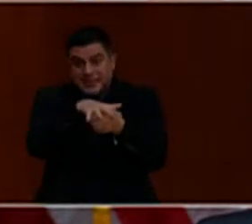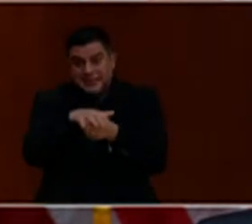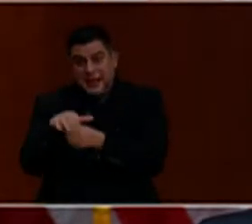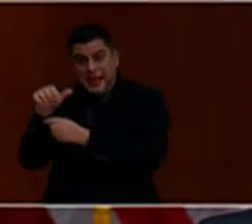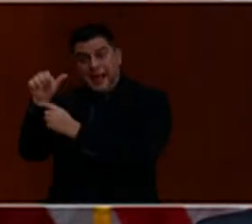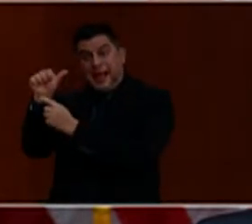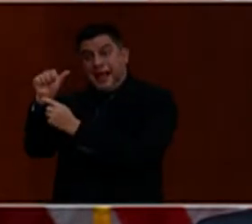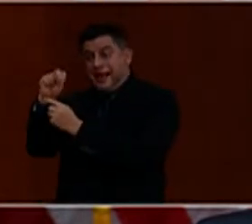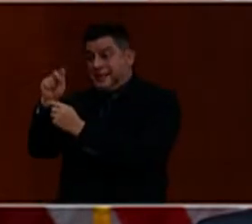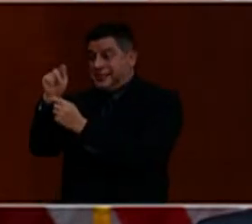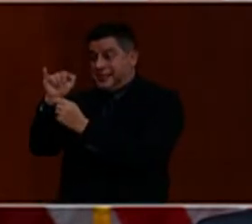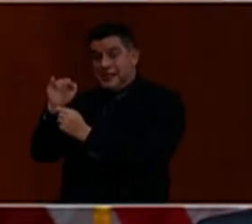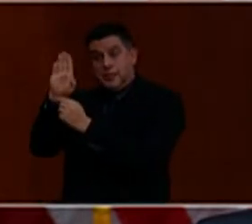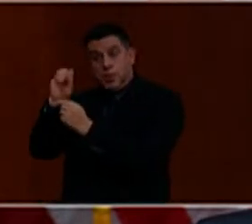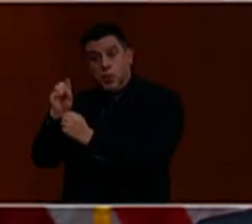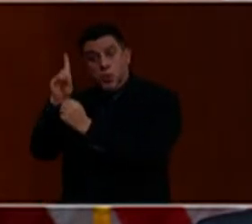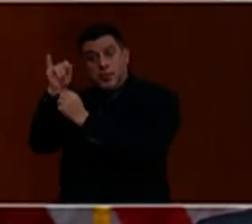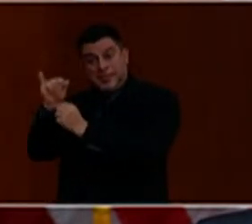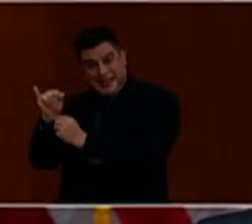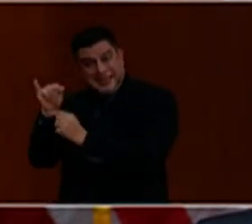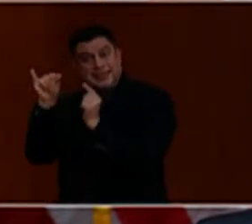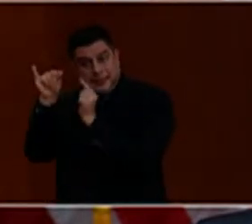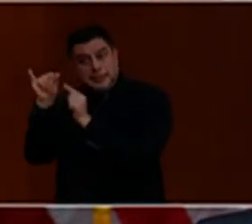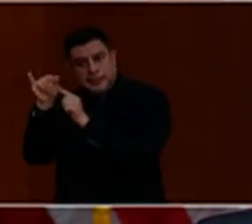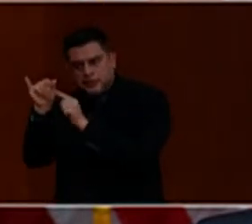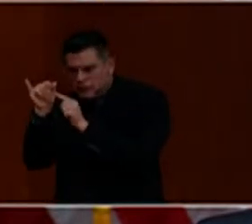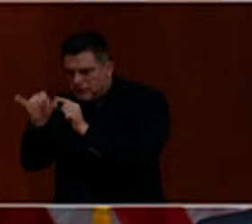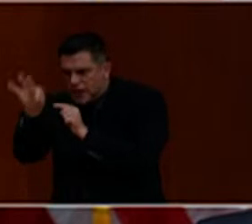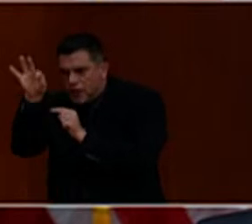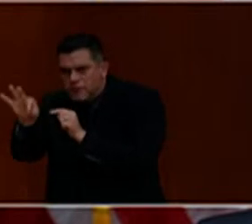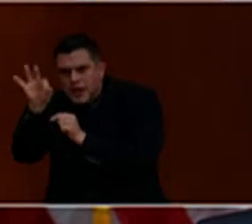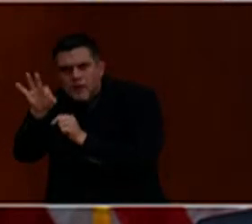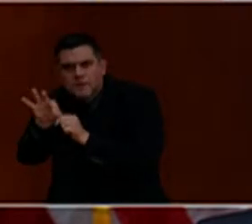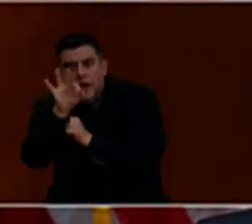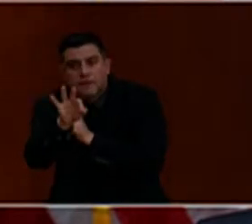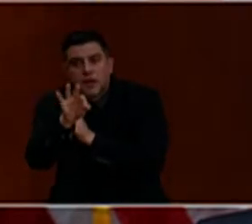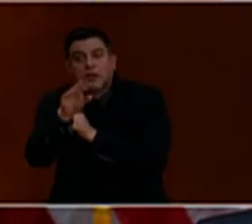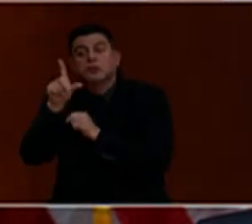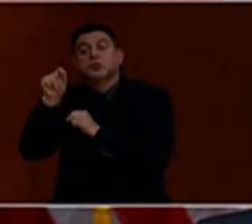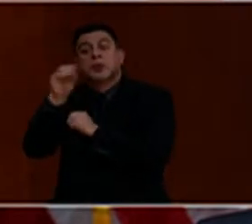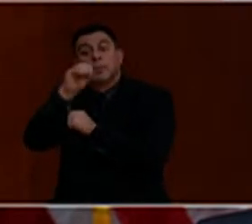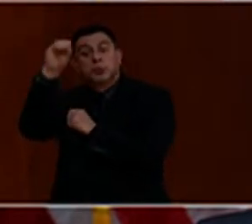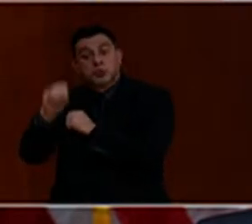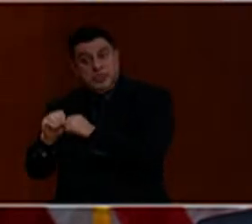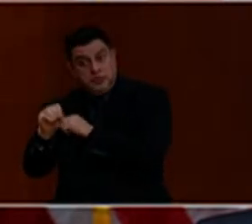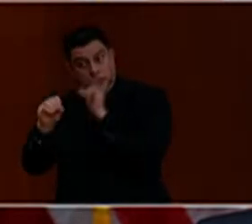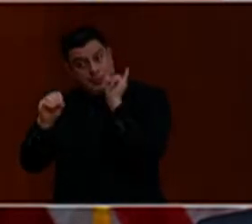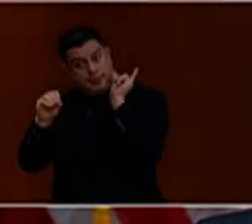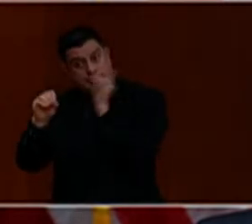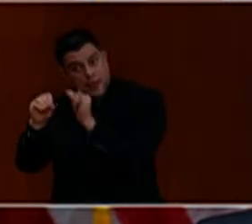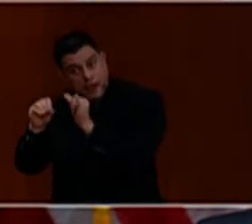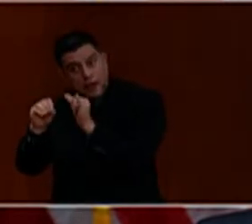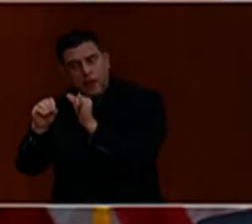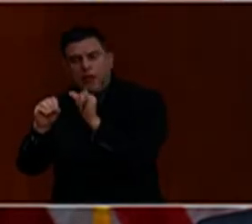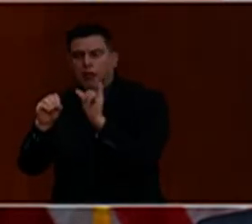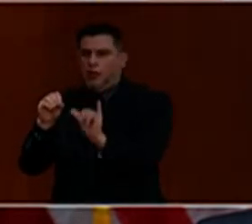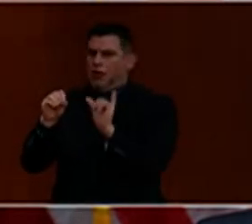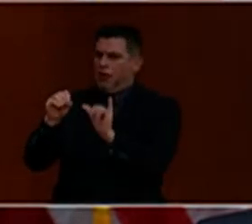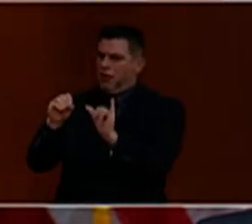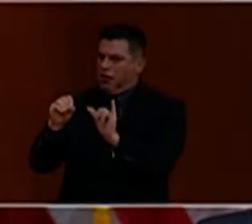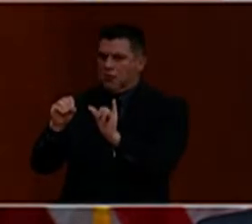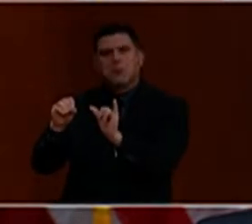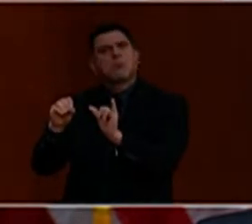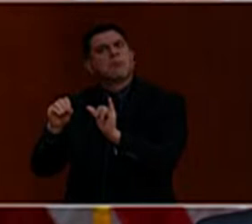for several weeks now. And so, that obviously has implications for the spread or the slowing of it, which is